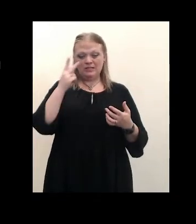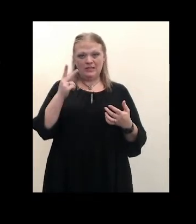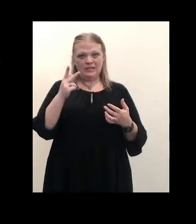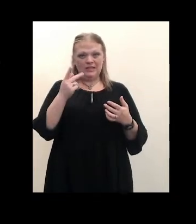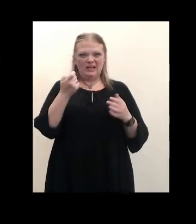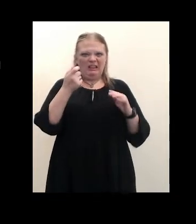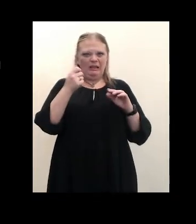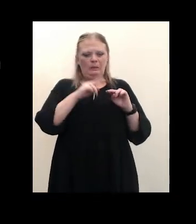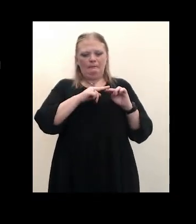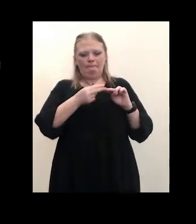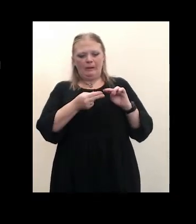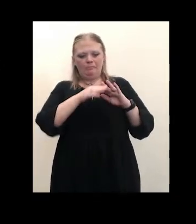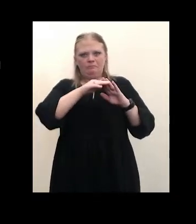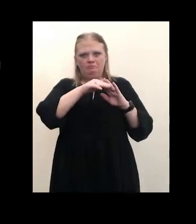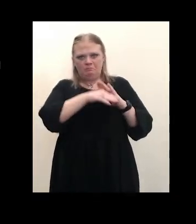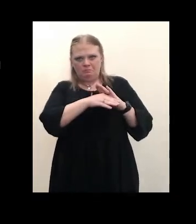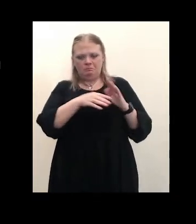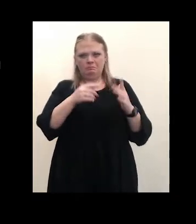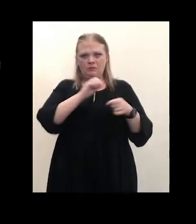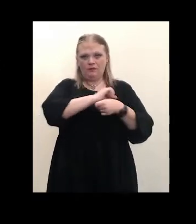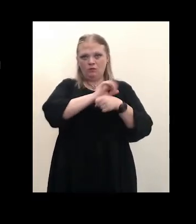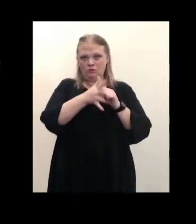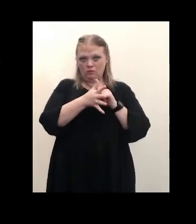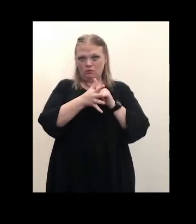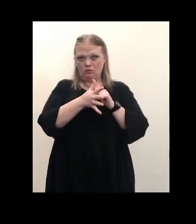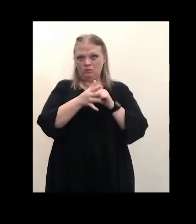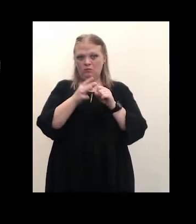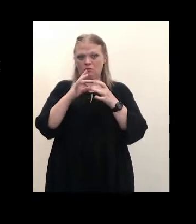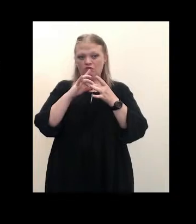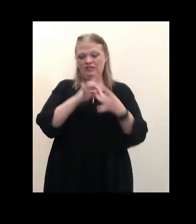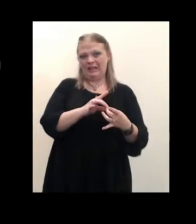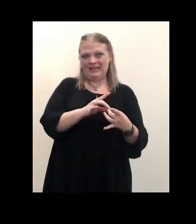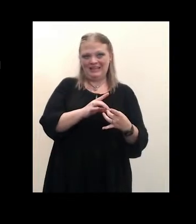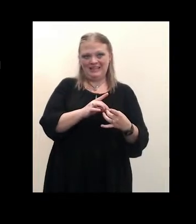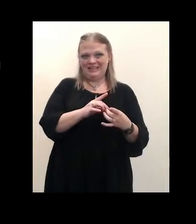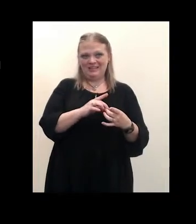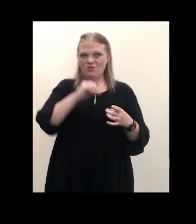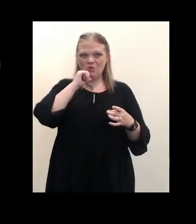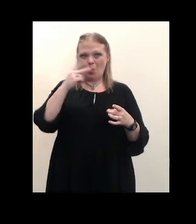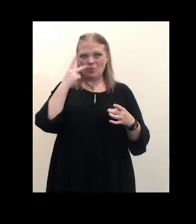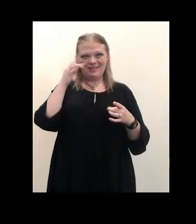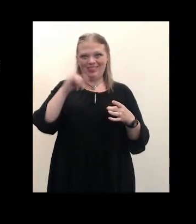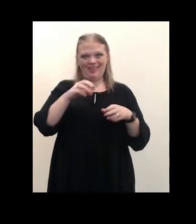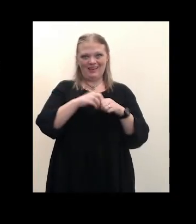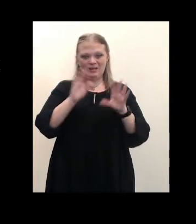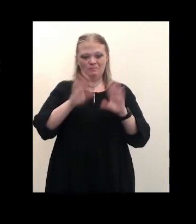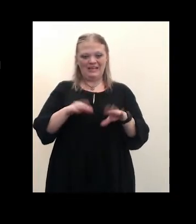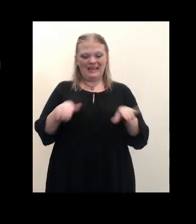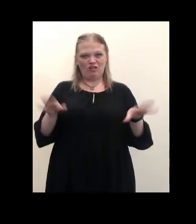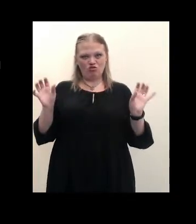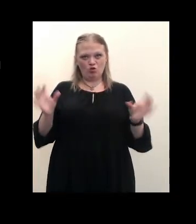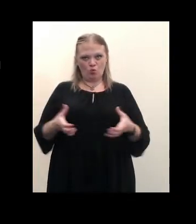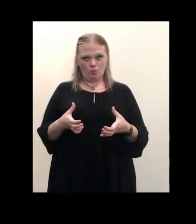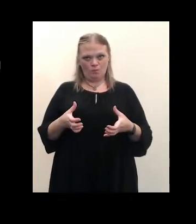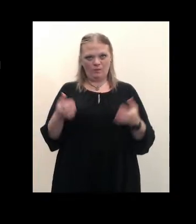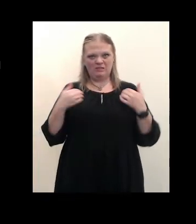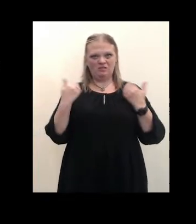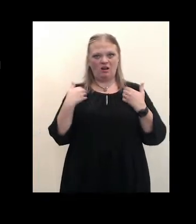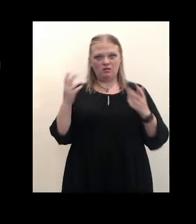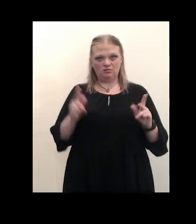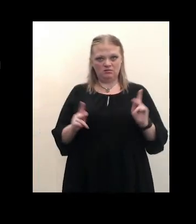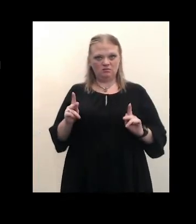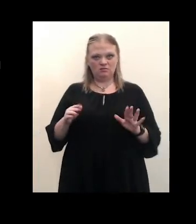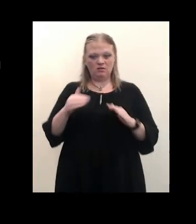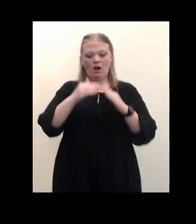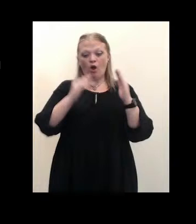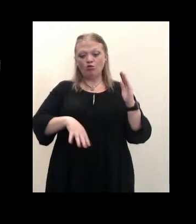number of COVID-19 related cases, we're not really seeing that in our pediatric population and our young population under the age